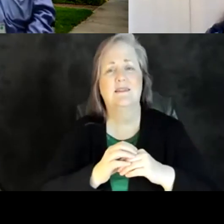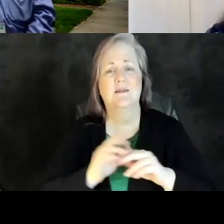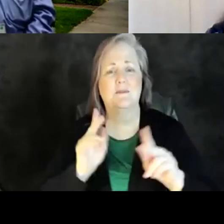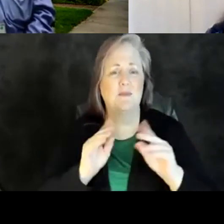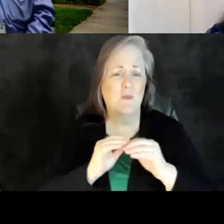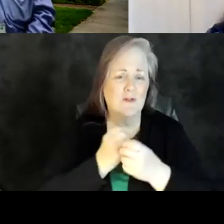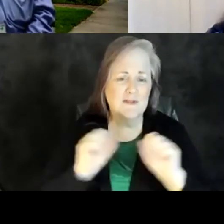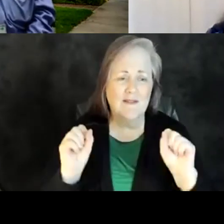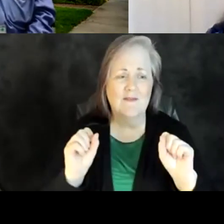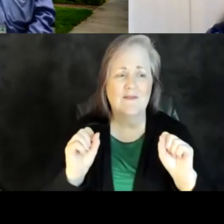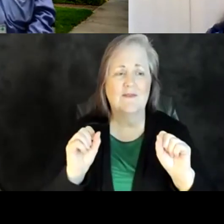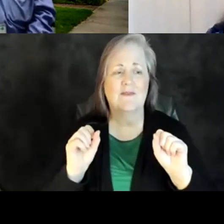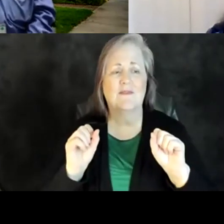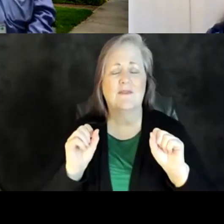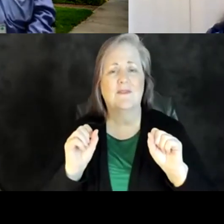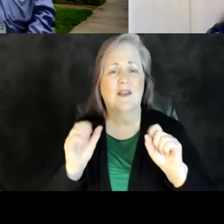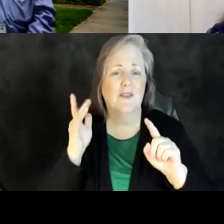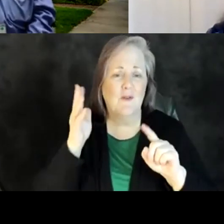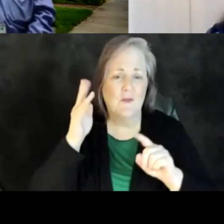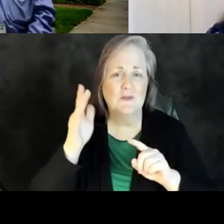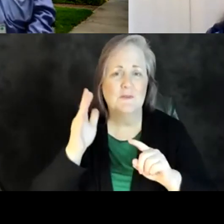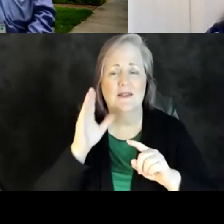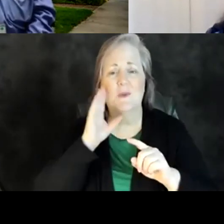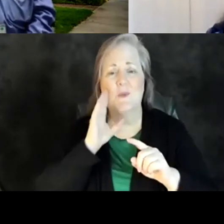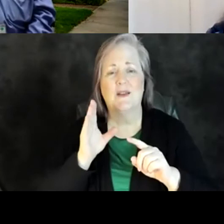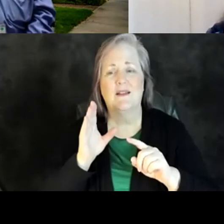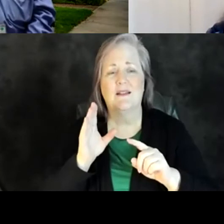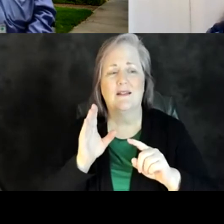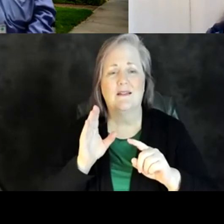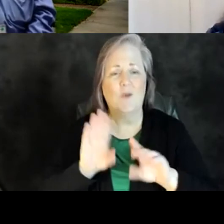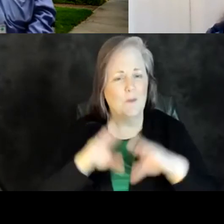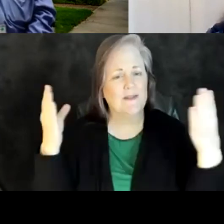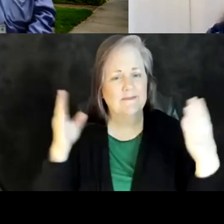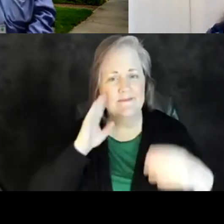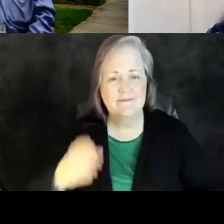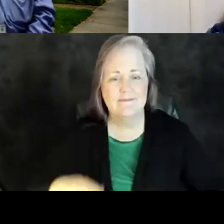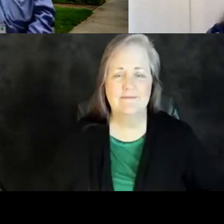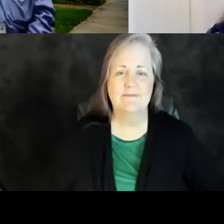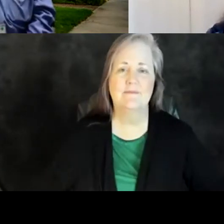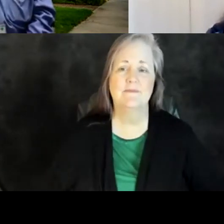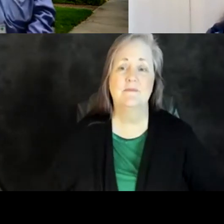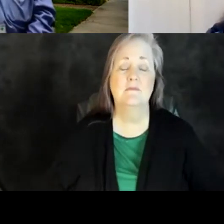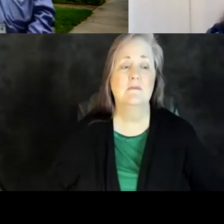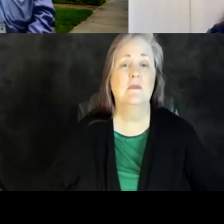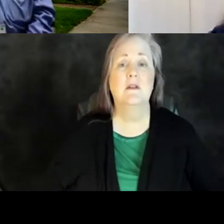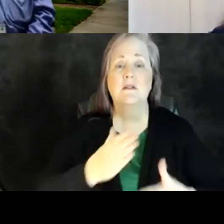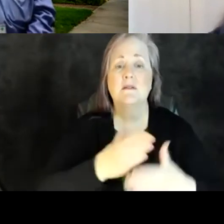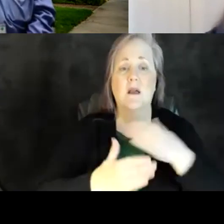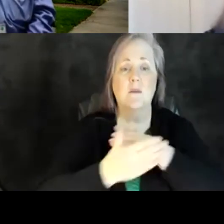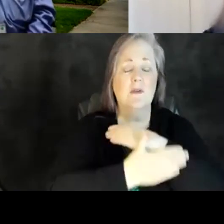safer, and ultimately it will open. There are countries like New